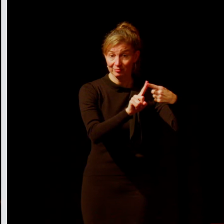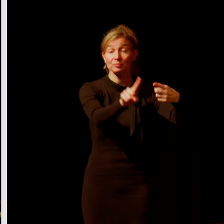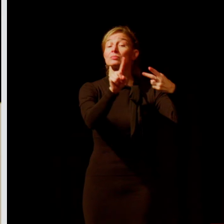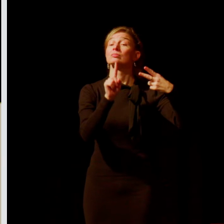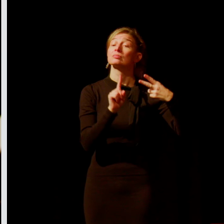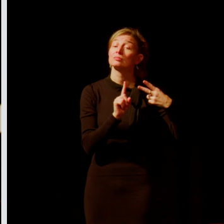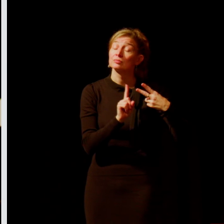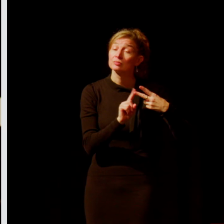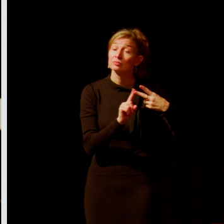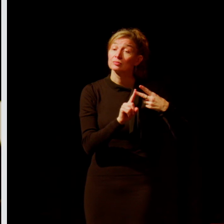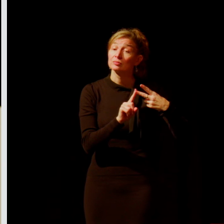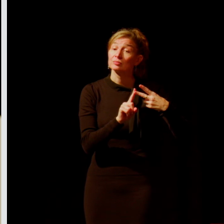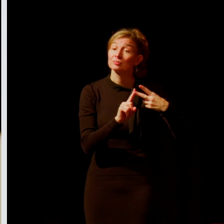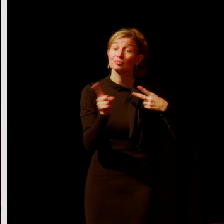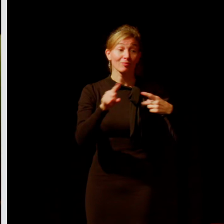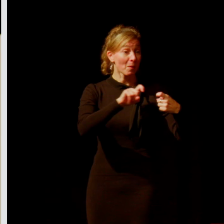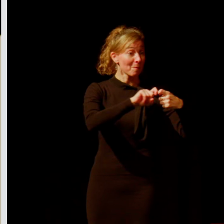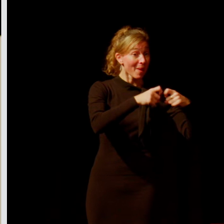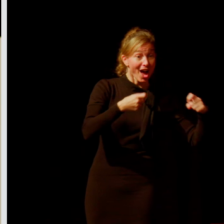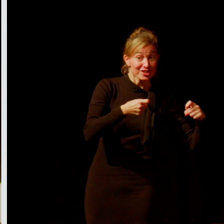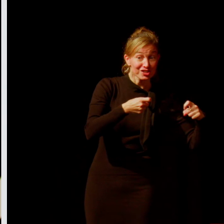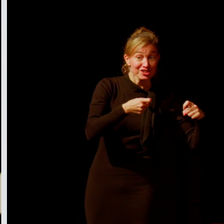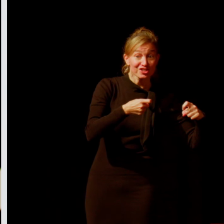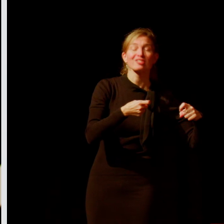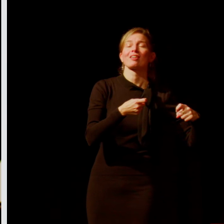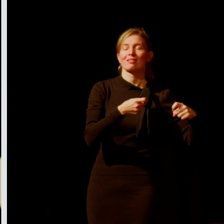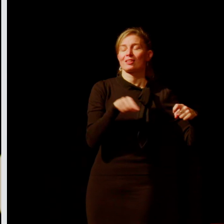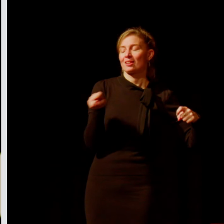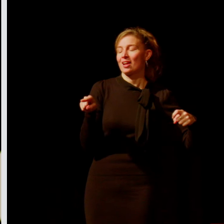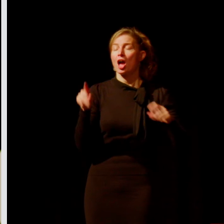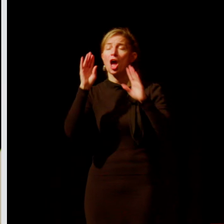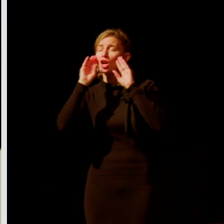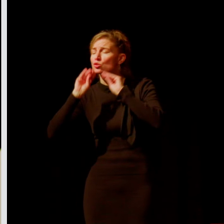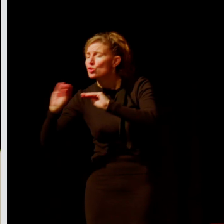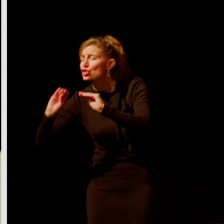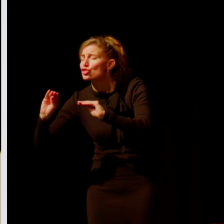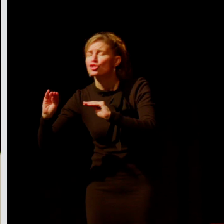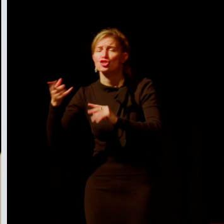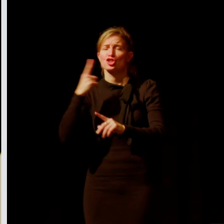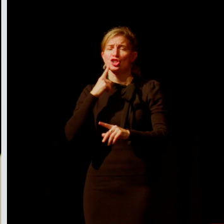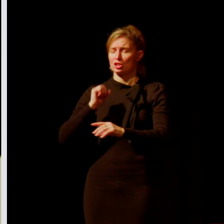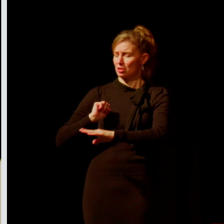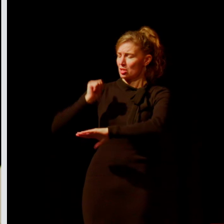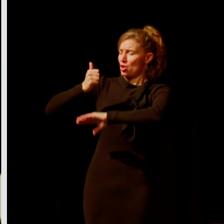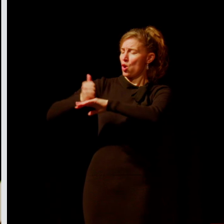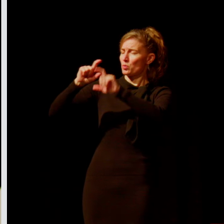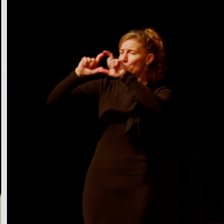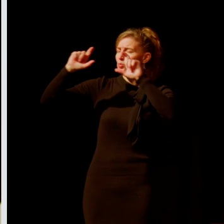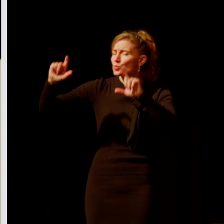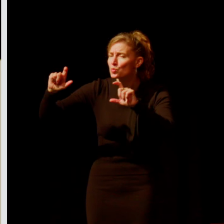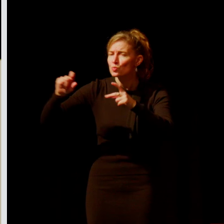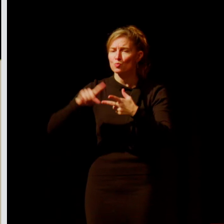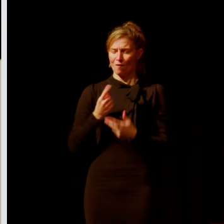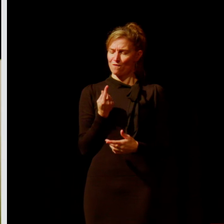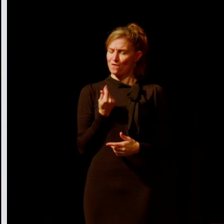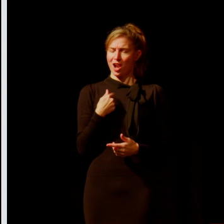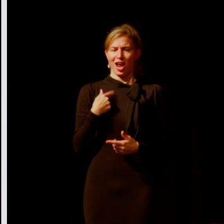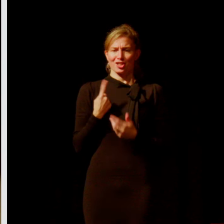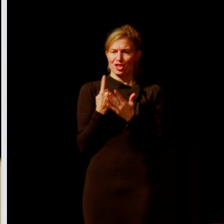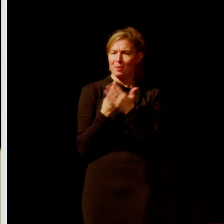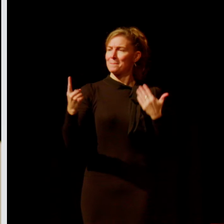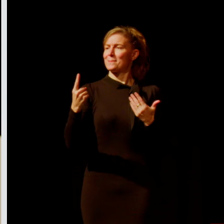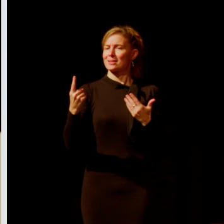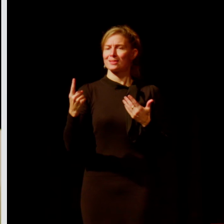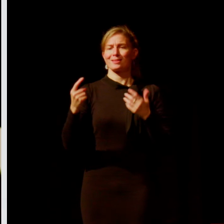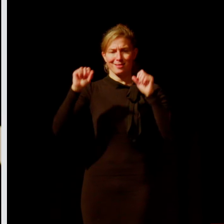Second, blockchain can bring education, entrepreneurship, and financial independence to the